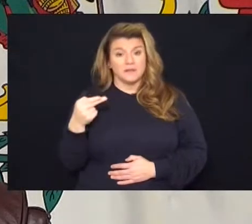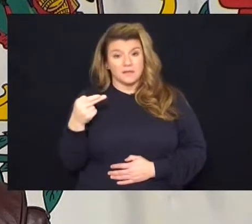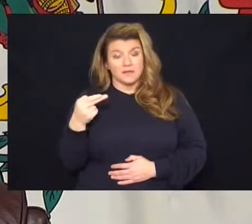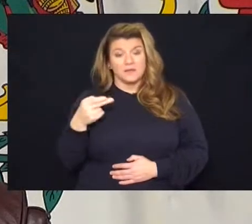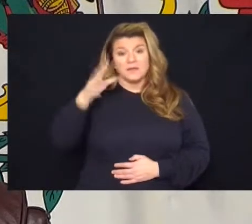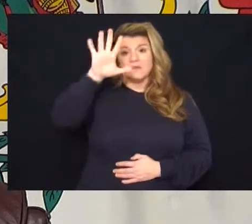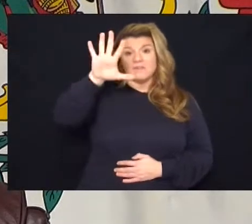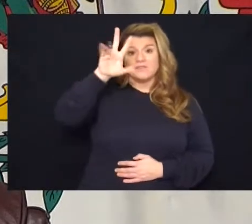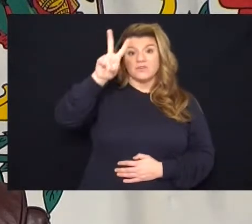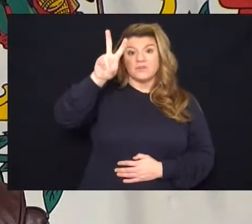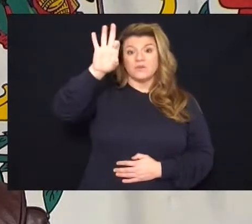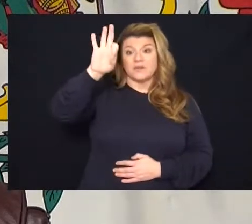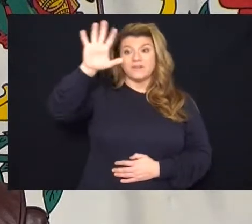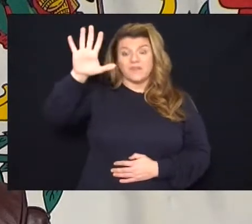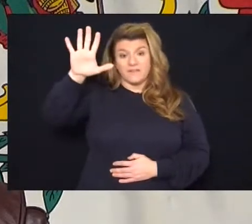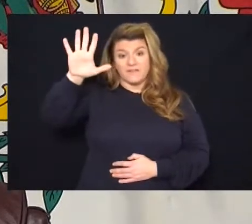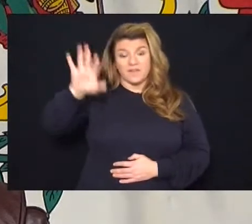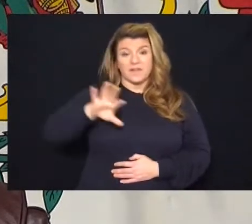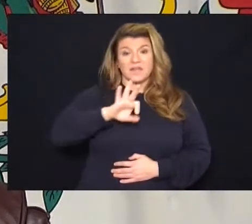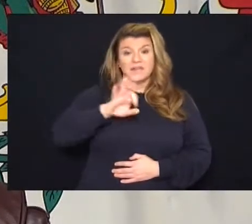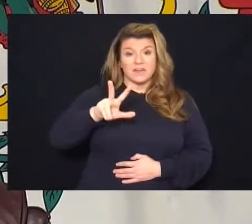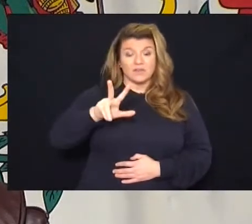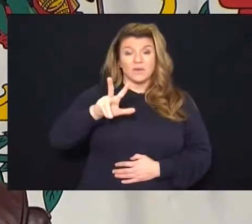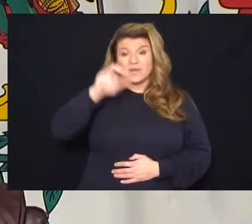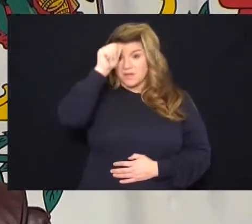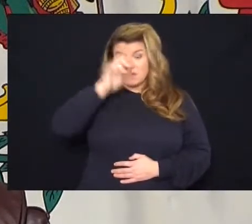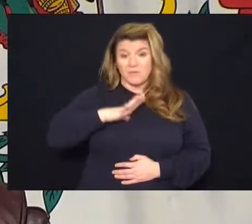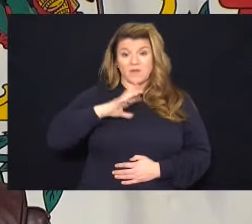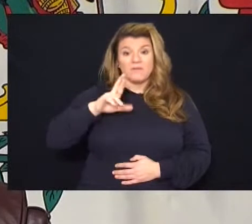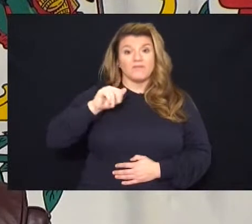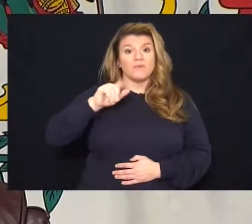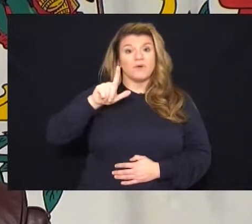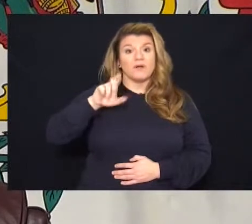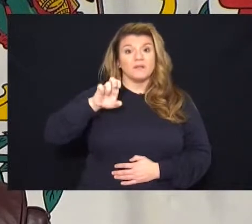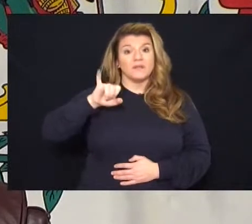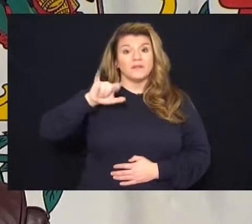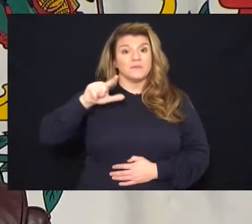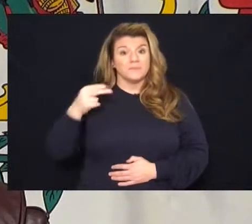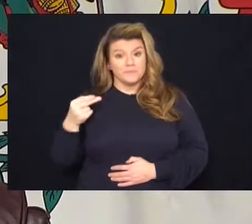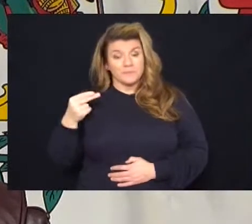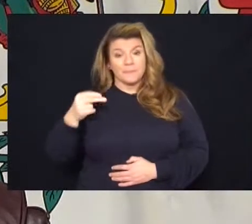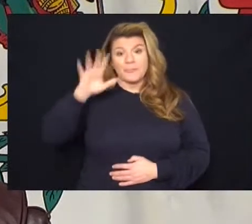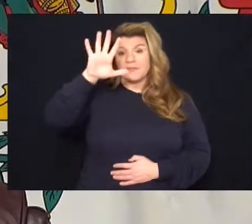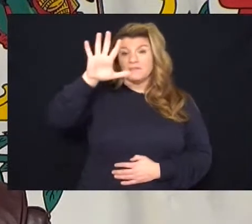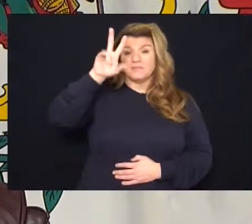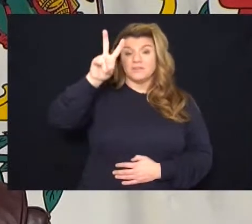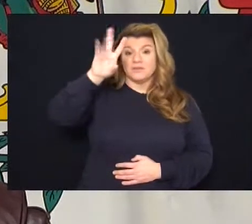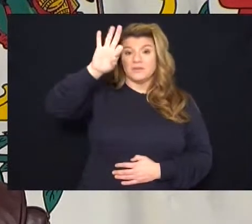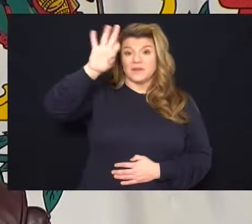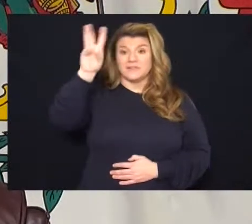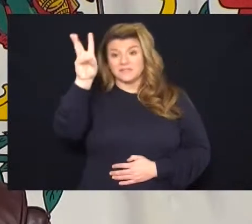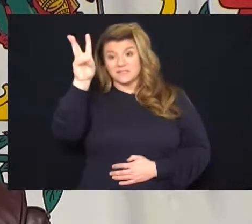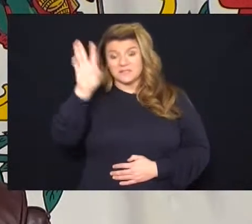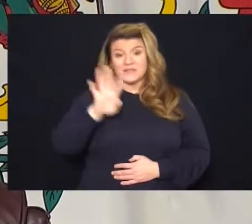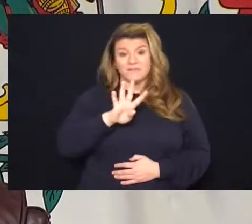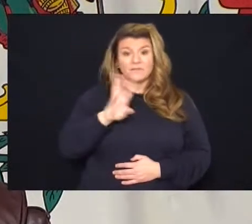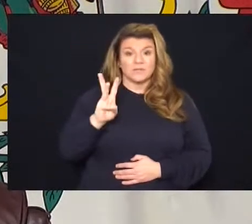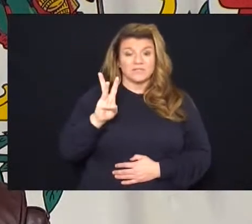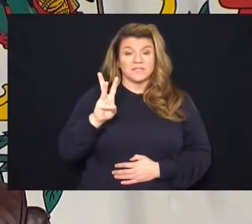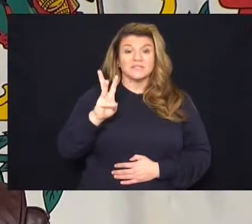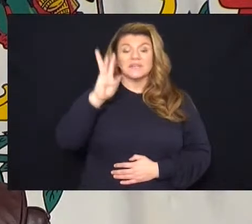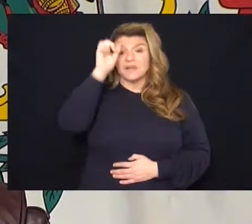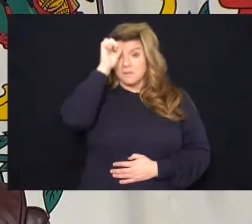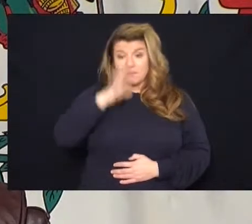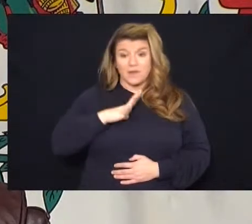The 5,295th death is a 93-year-old male from Raleigh County. The 5,296th death, a 46-year-old